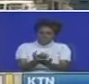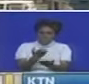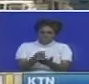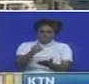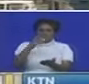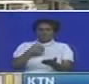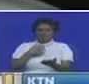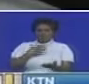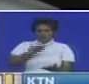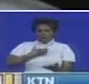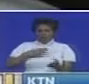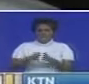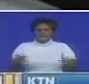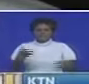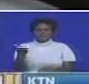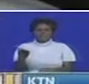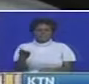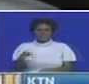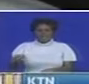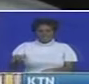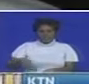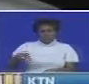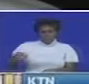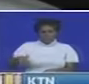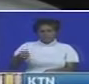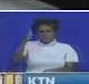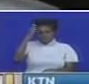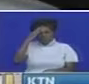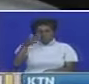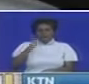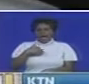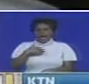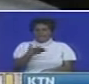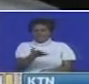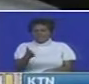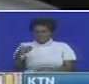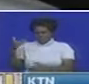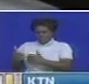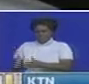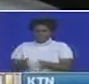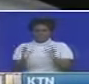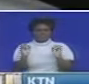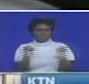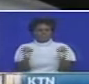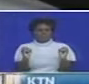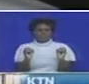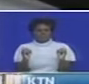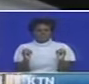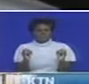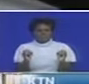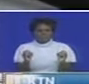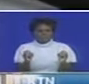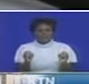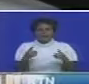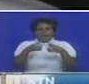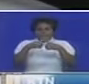of their claim. Supermarket, as far as now we know, we don't have anybody within the road reserve as a supermarket. Yeah,